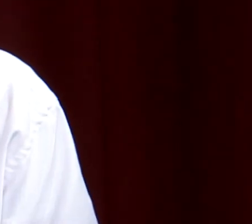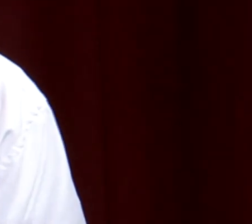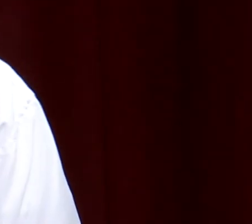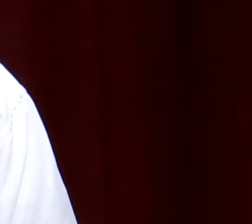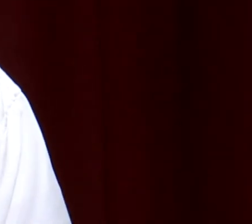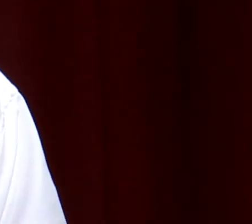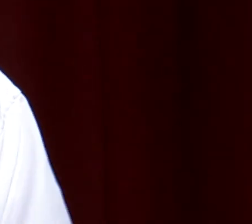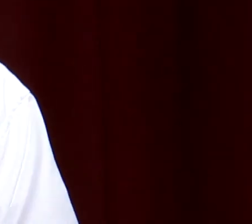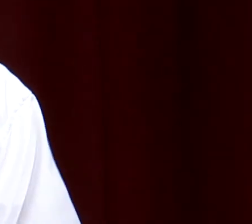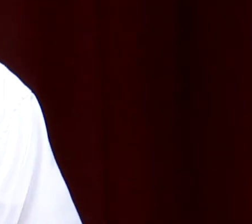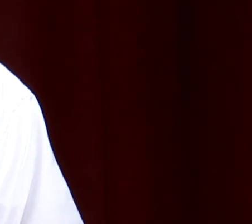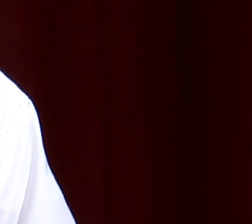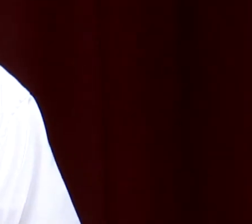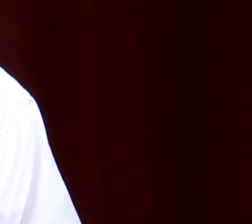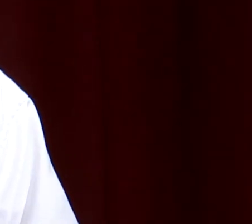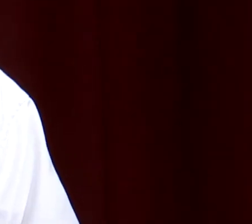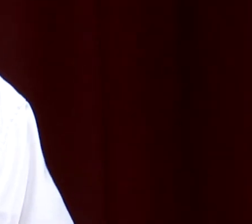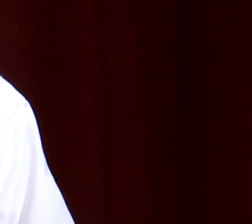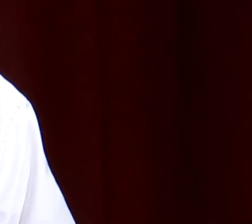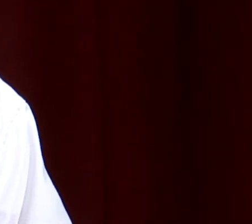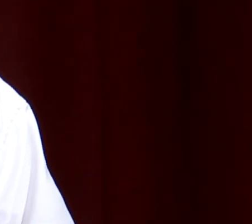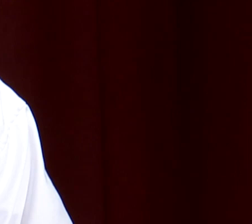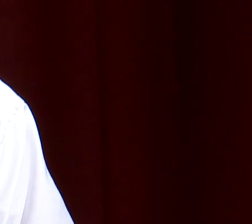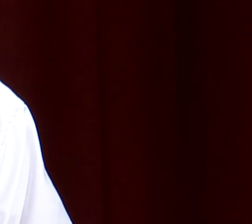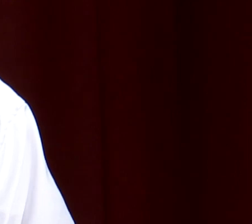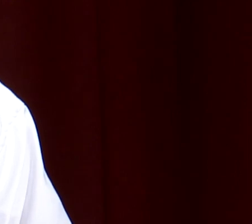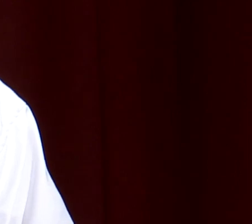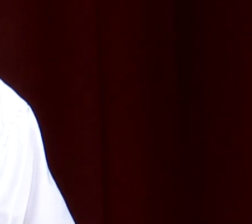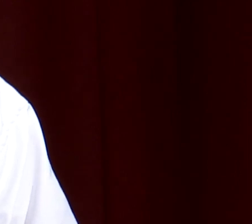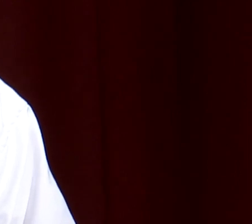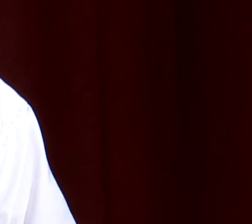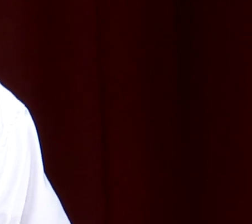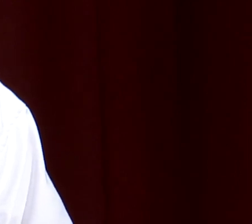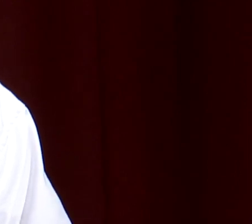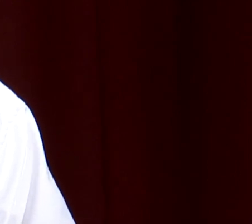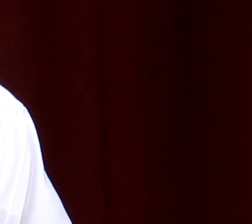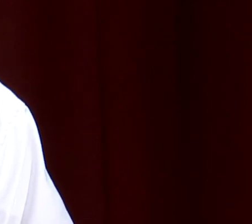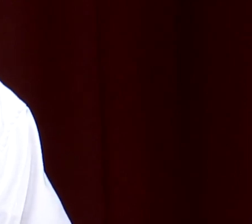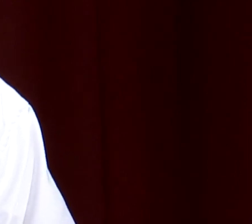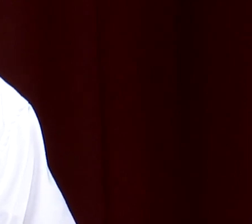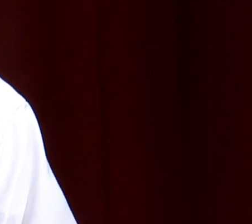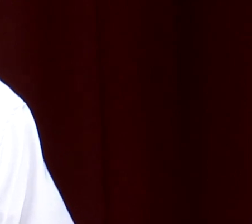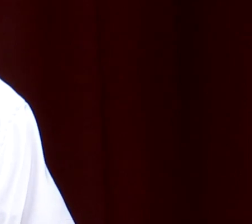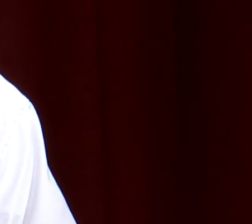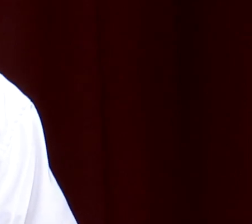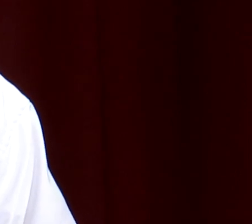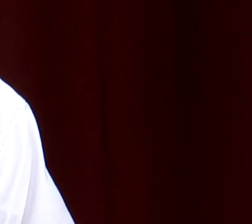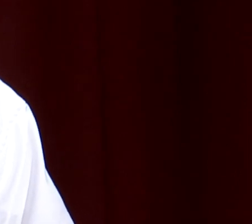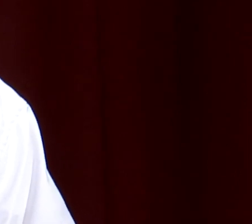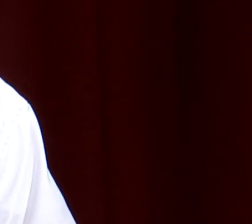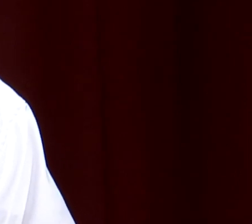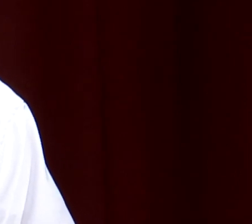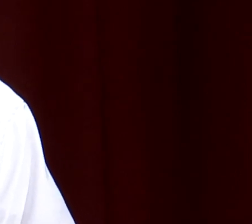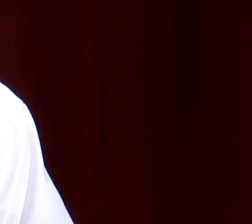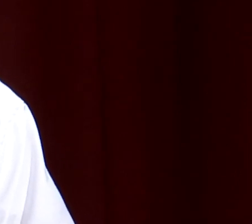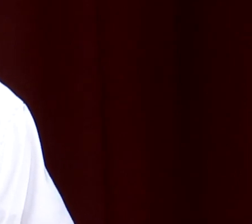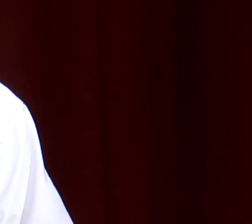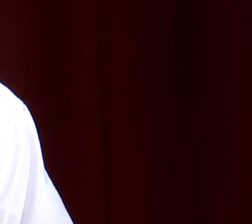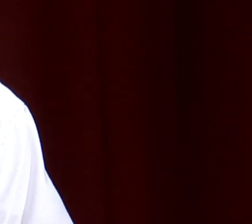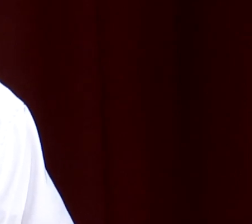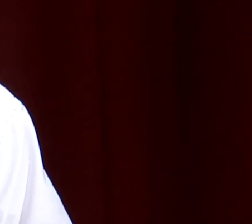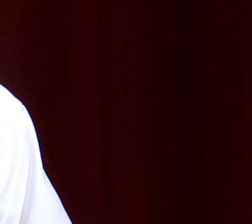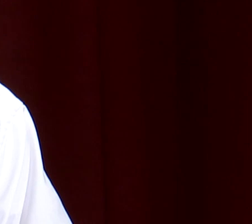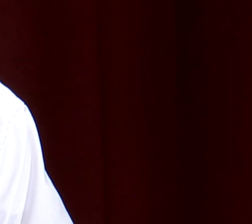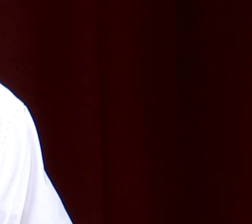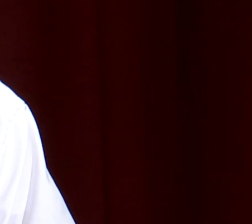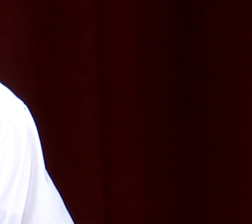Welcome, everyone. We continue our series entitled League of Women Voters, Empowering You, a program designed by the League of Women Voters in partnership